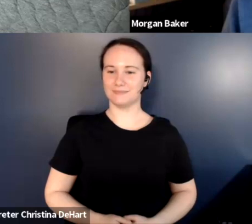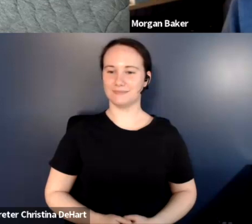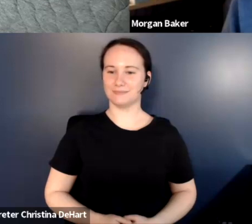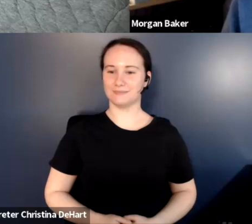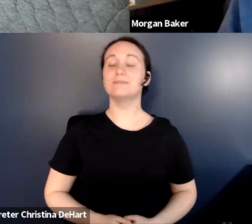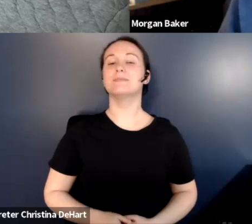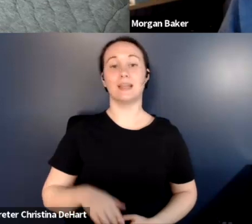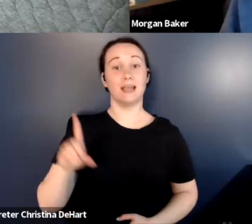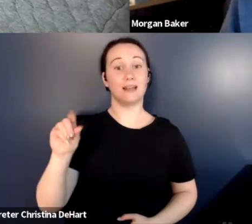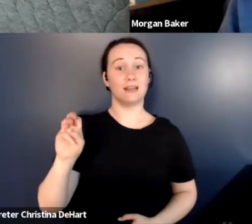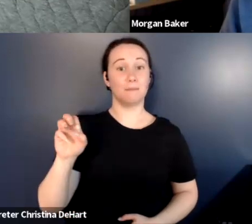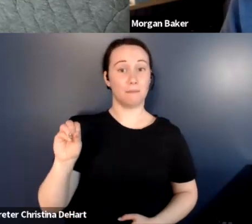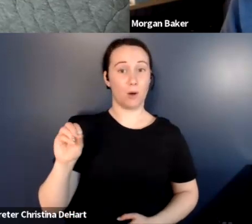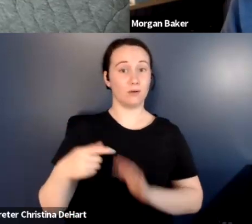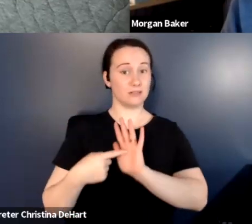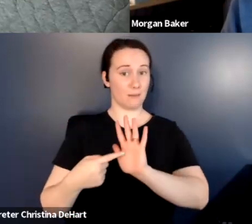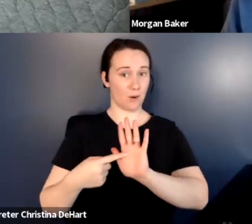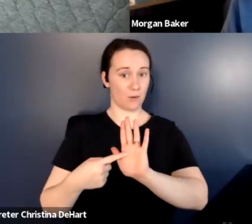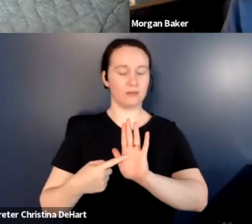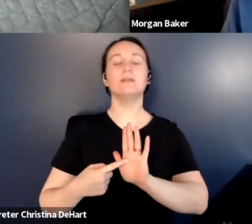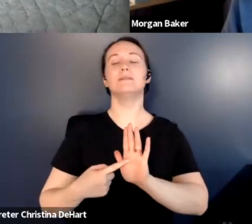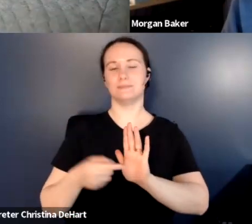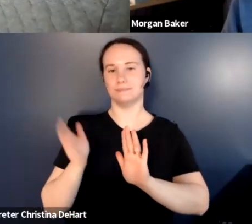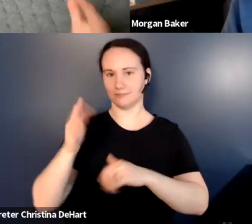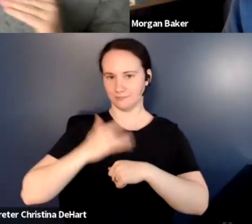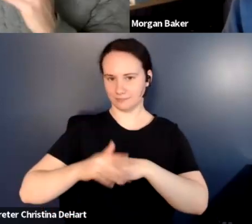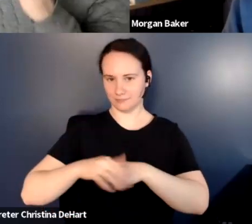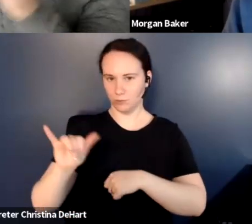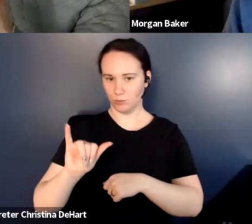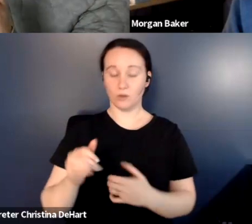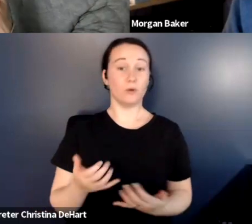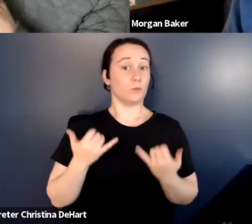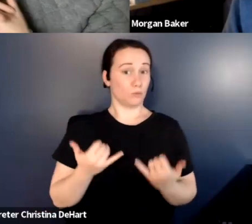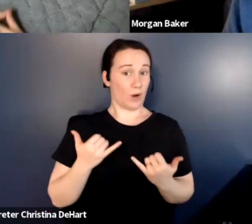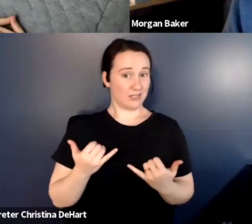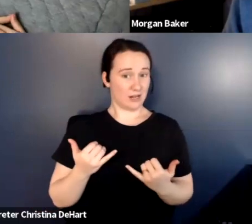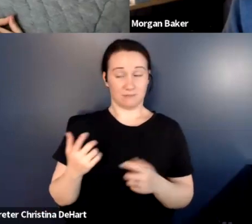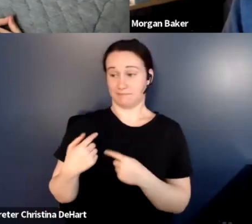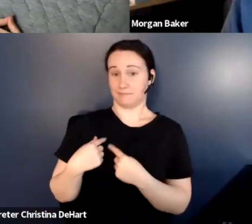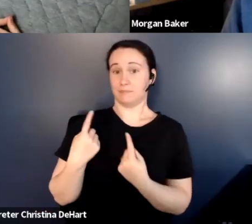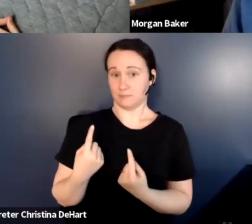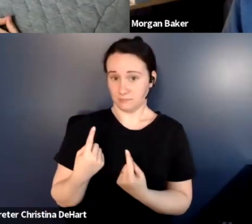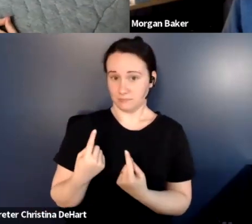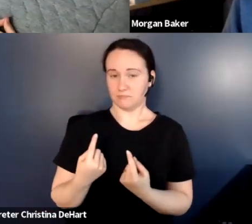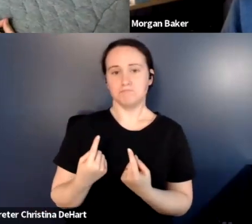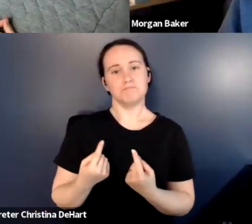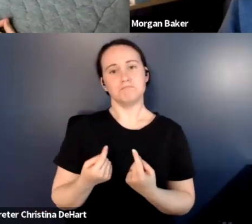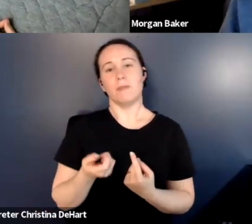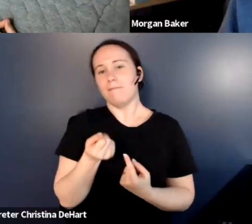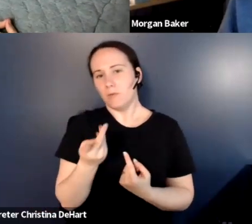And the demo will be made available as well. So currently up to this point, we've shown a number of different